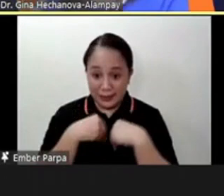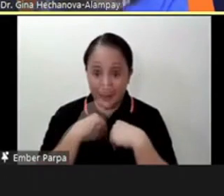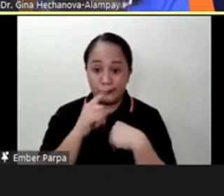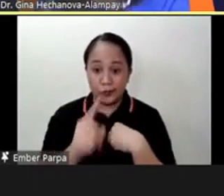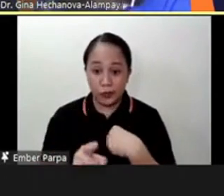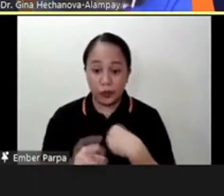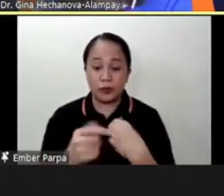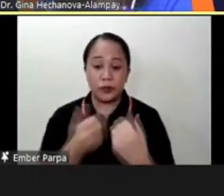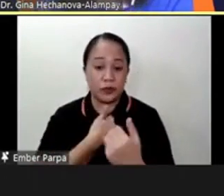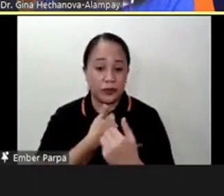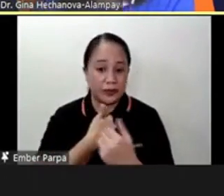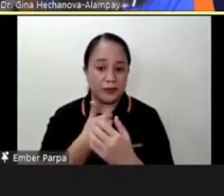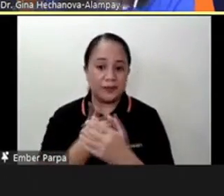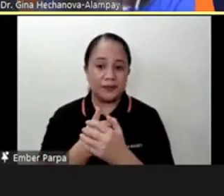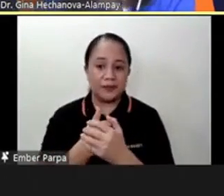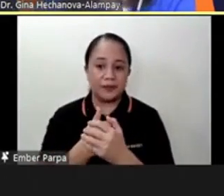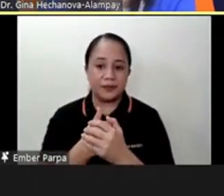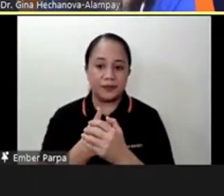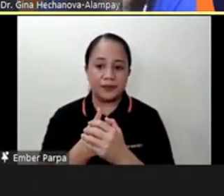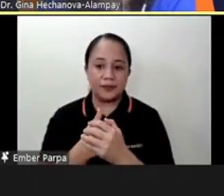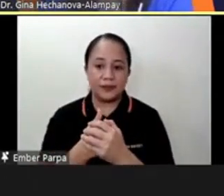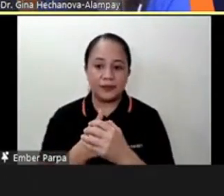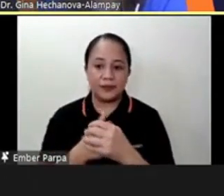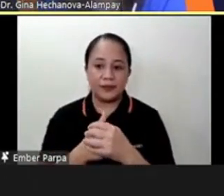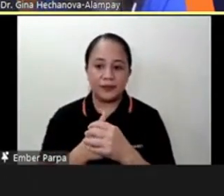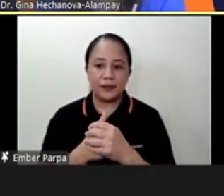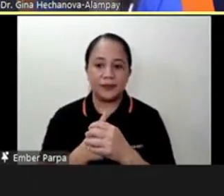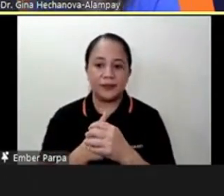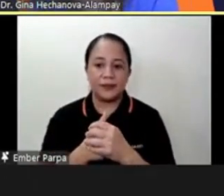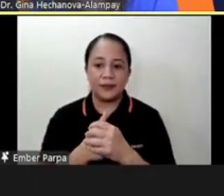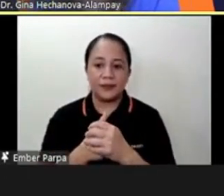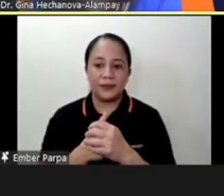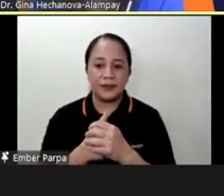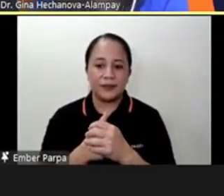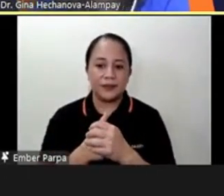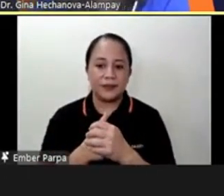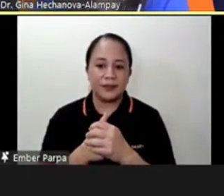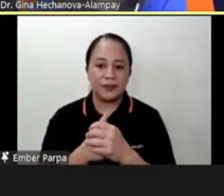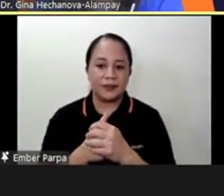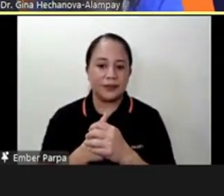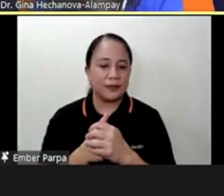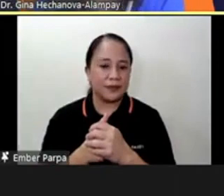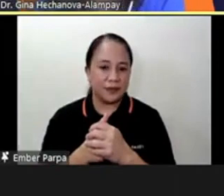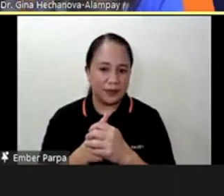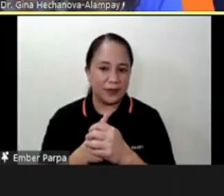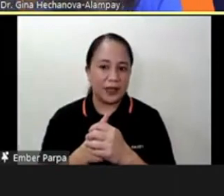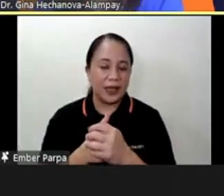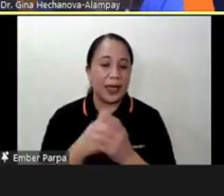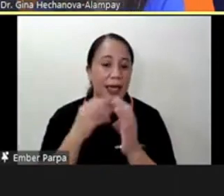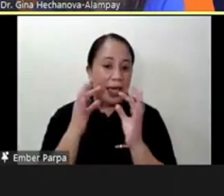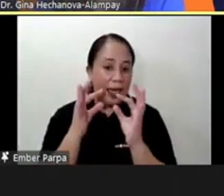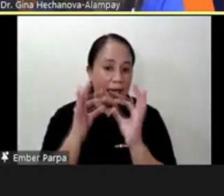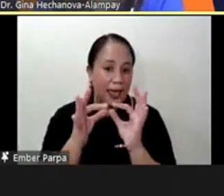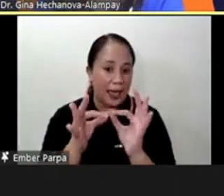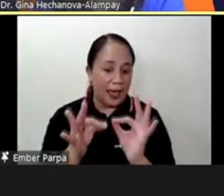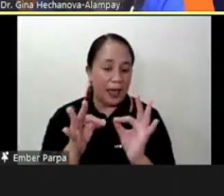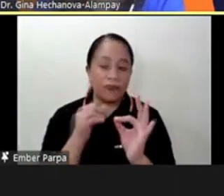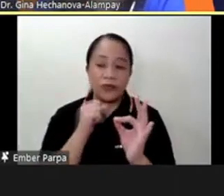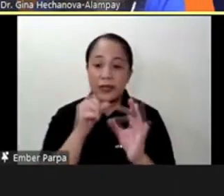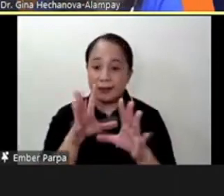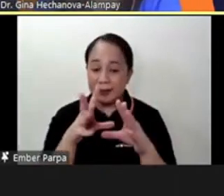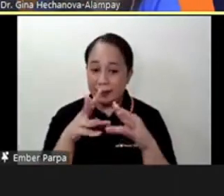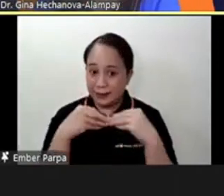to yourself, then you can actually do something about it. But if you don't think that, if you're not even admitting that,